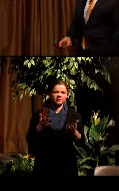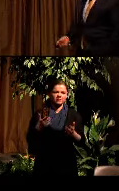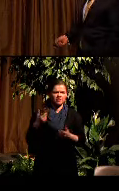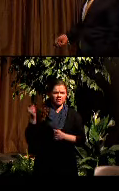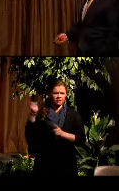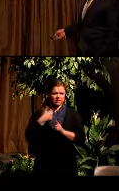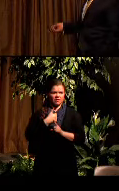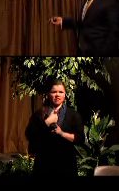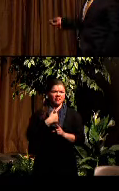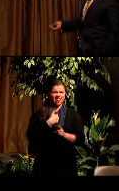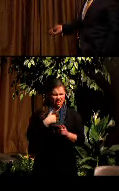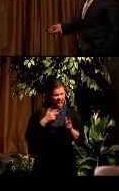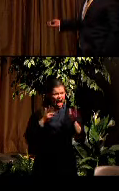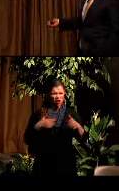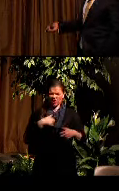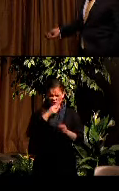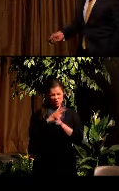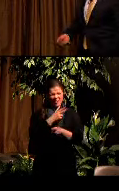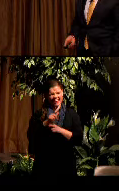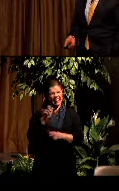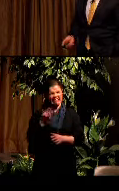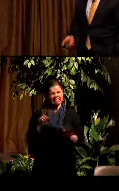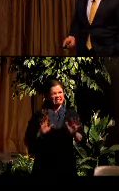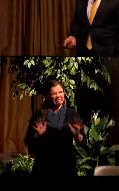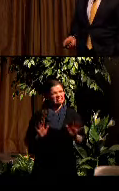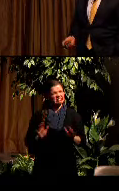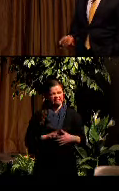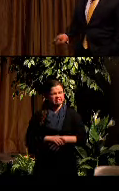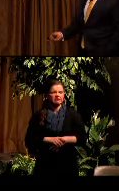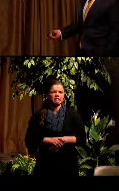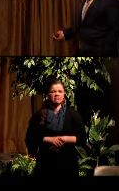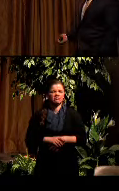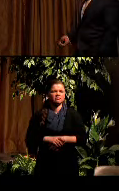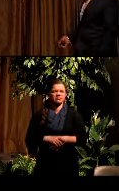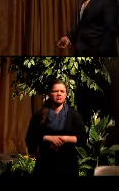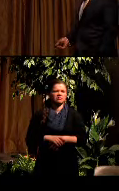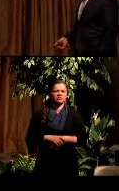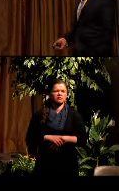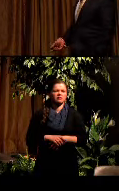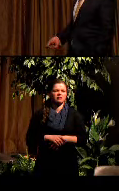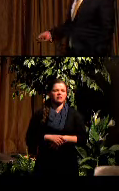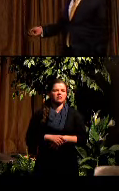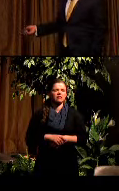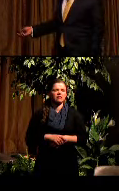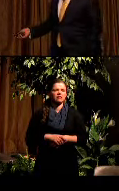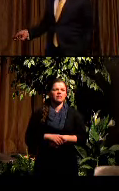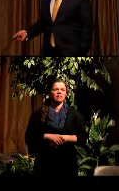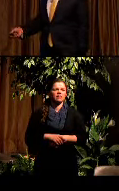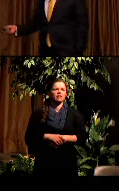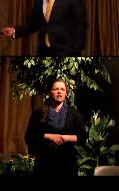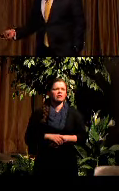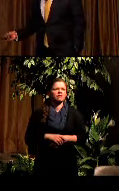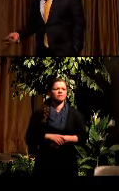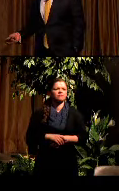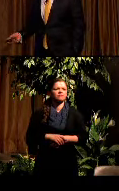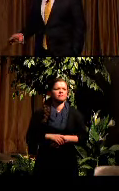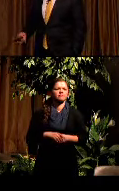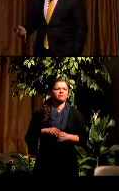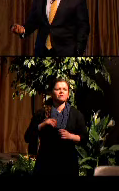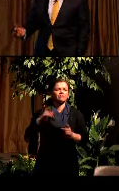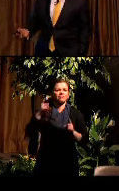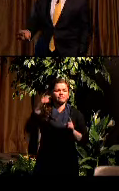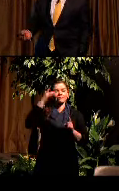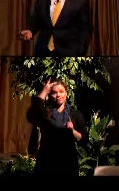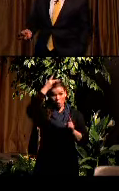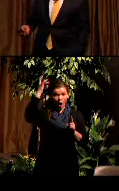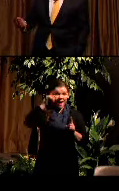destruction. These are the primary, and DDT was another big problem for the California condor. The bald eagle, another species. Could